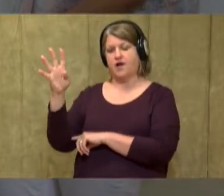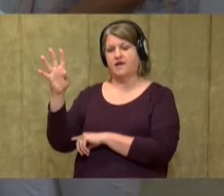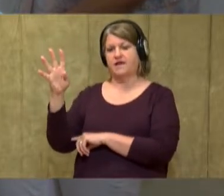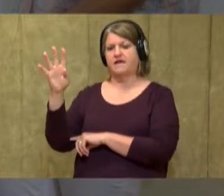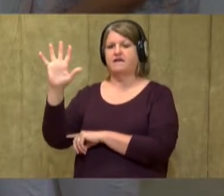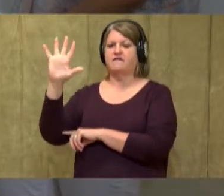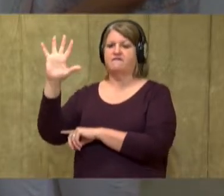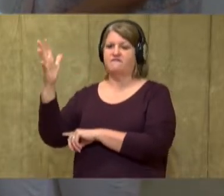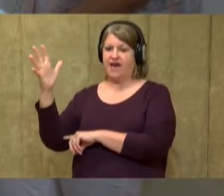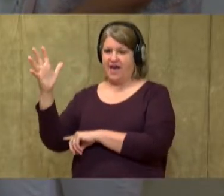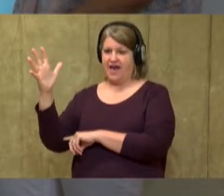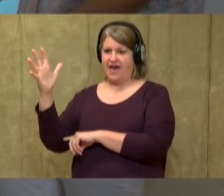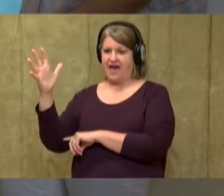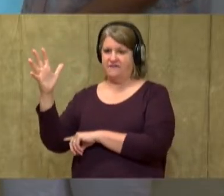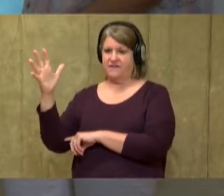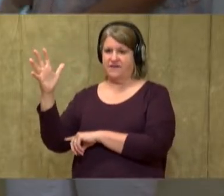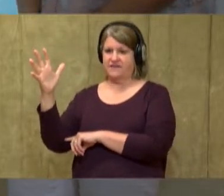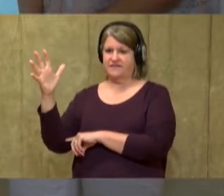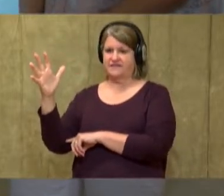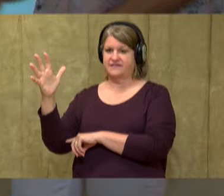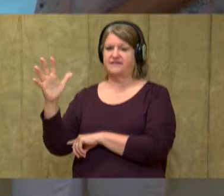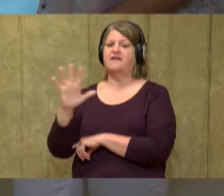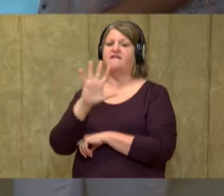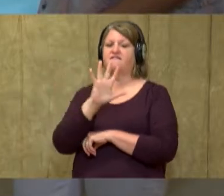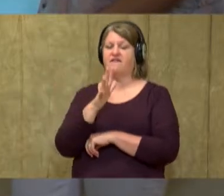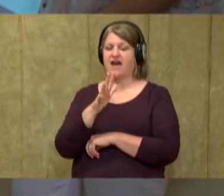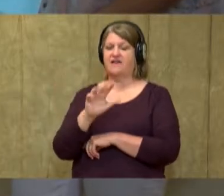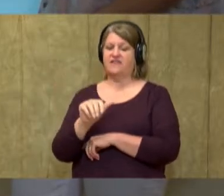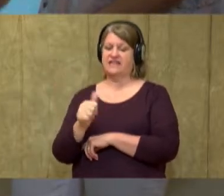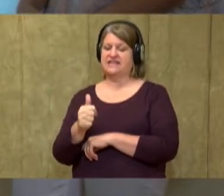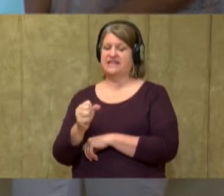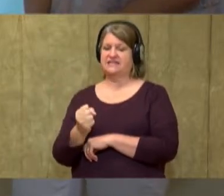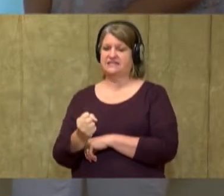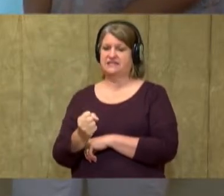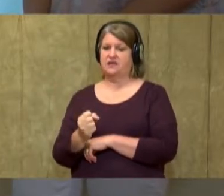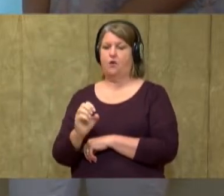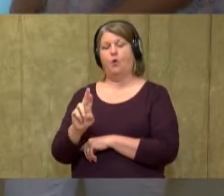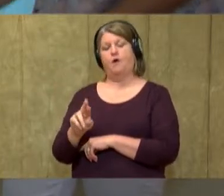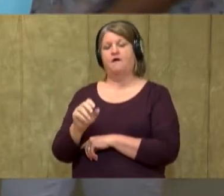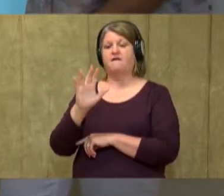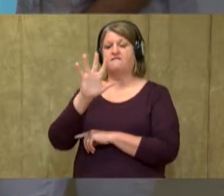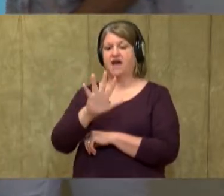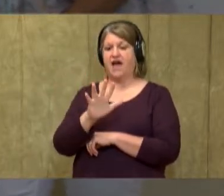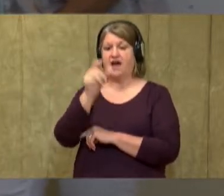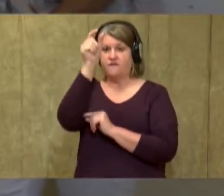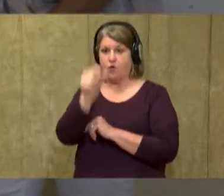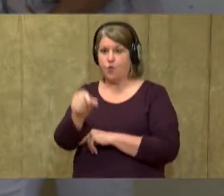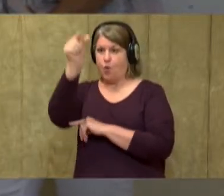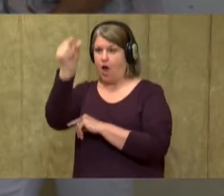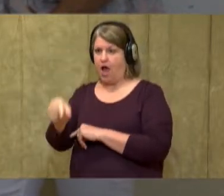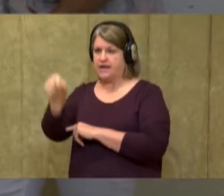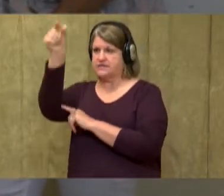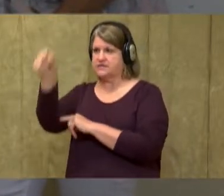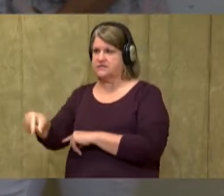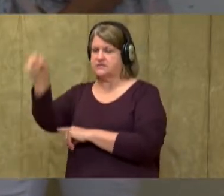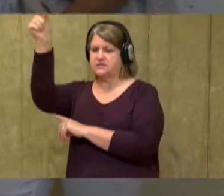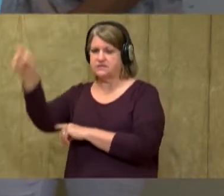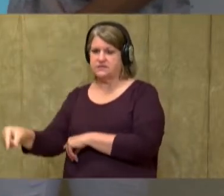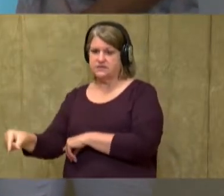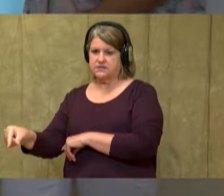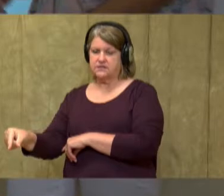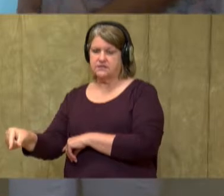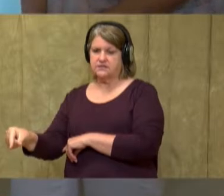4, 5 tens, or 5 rods. So that is 5 groups of